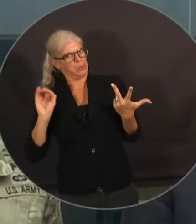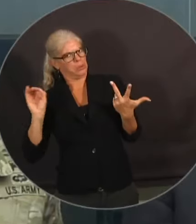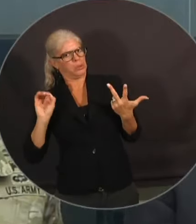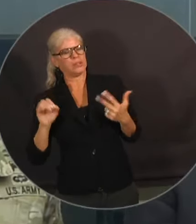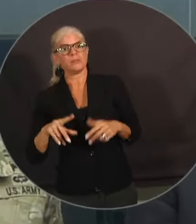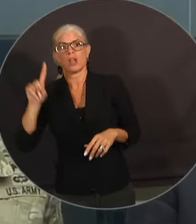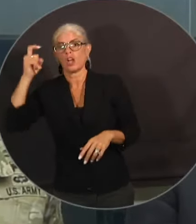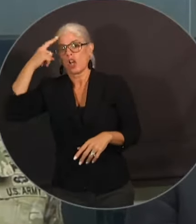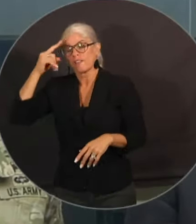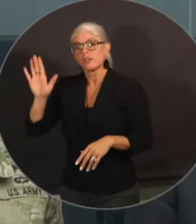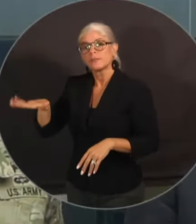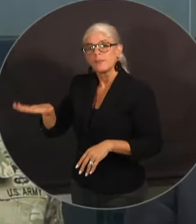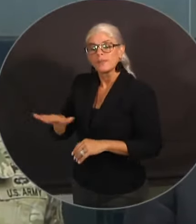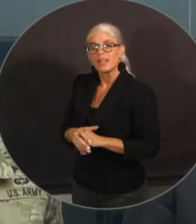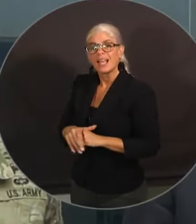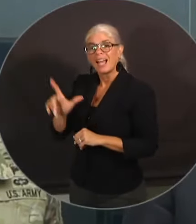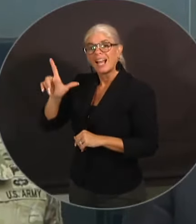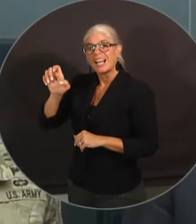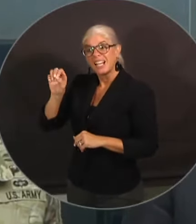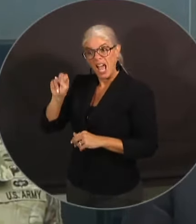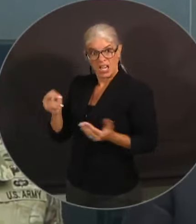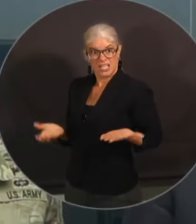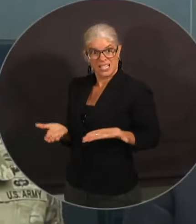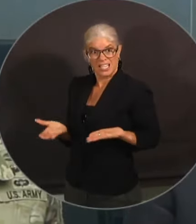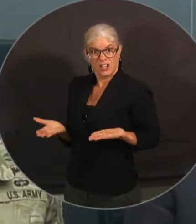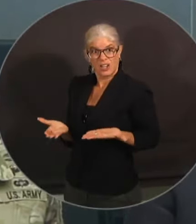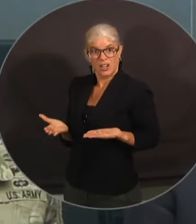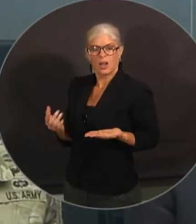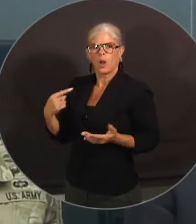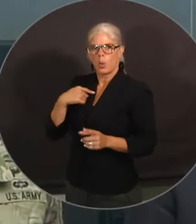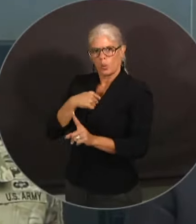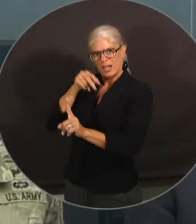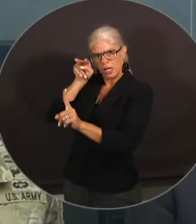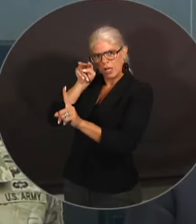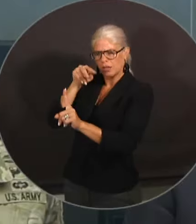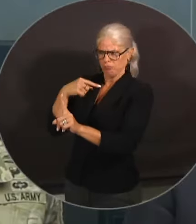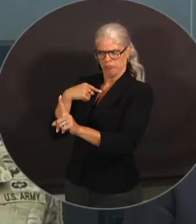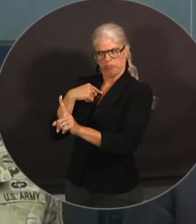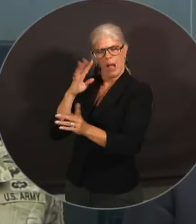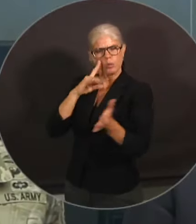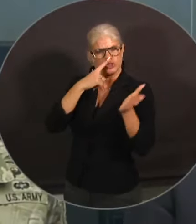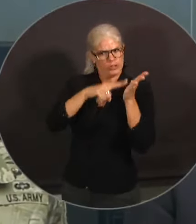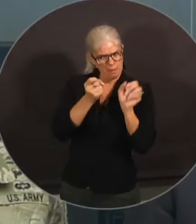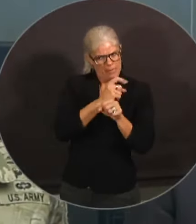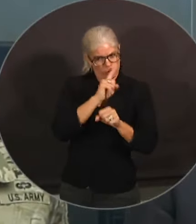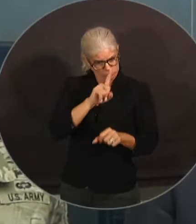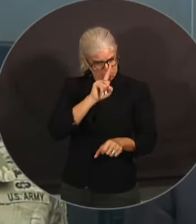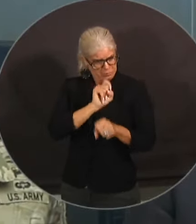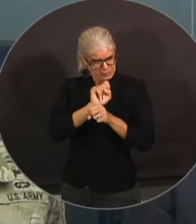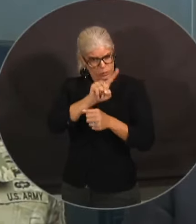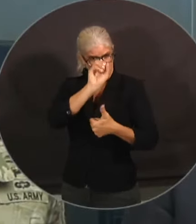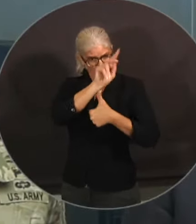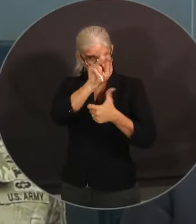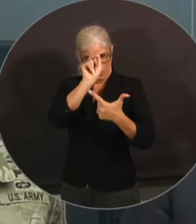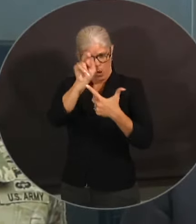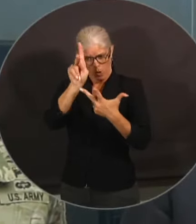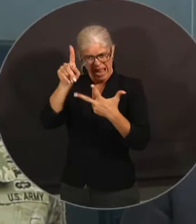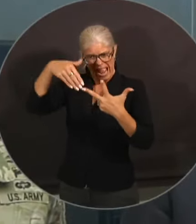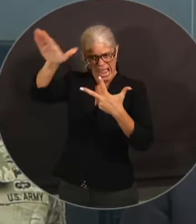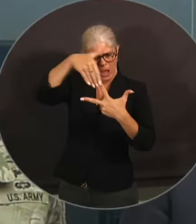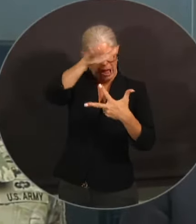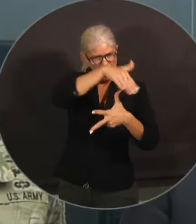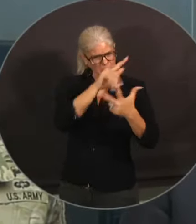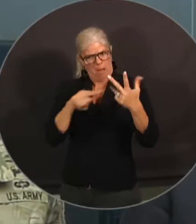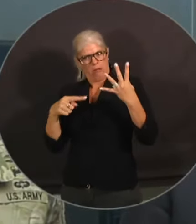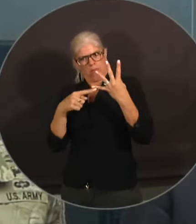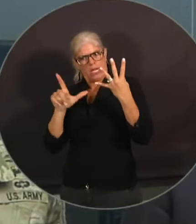order, we probably need to fact check that, because I do believe Leon County has an evacuation order right now for low-lying areas of manufactured